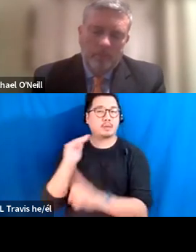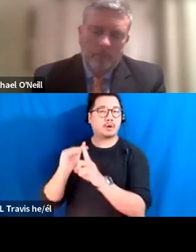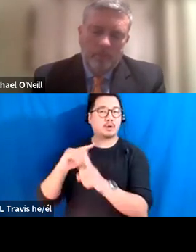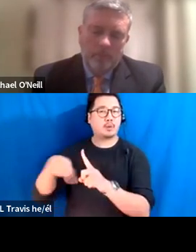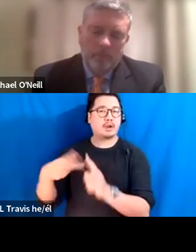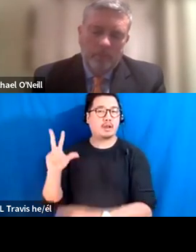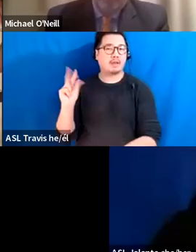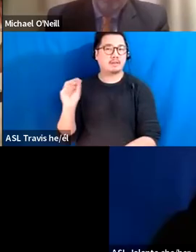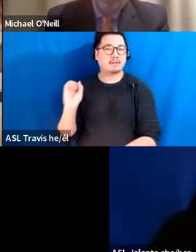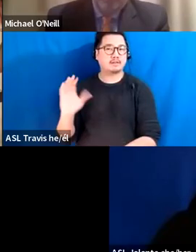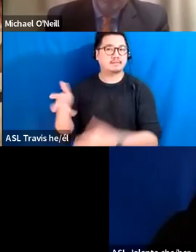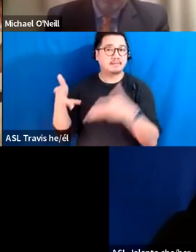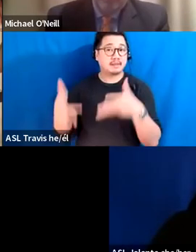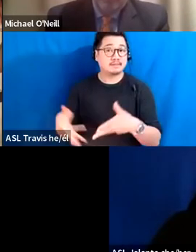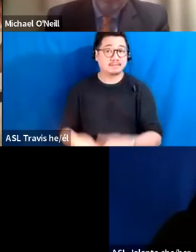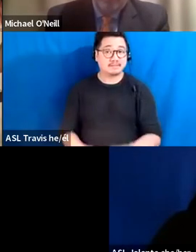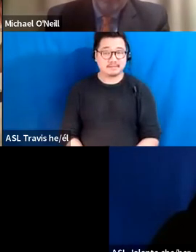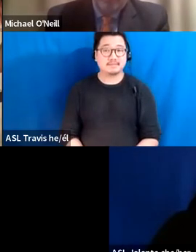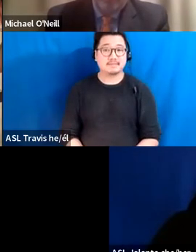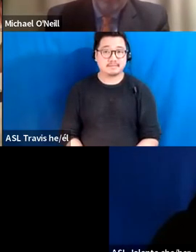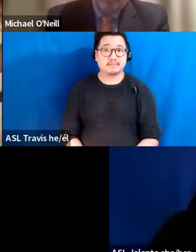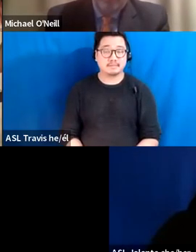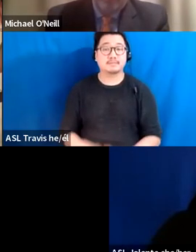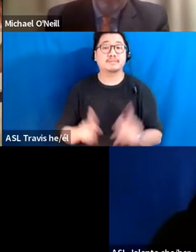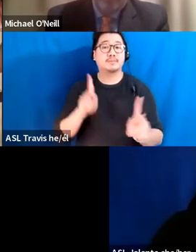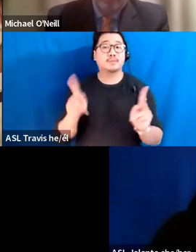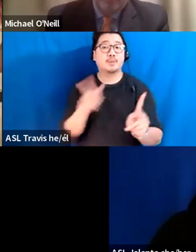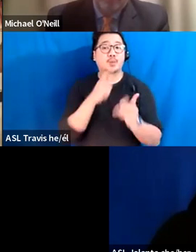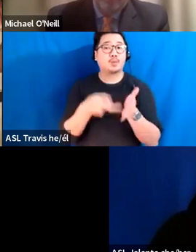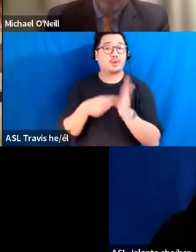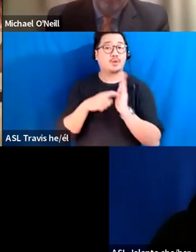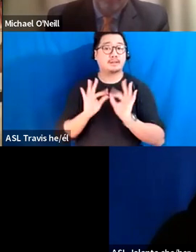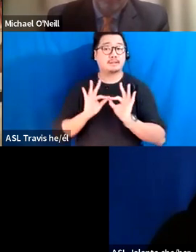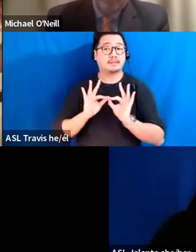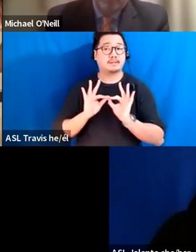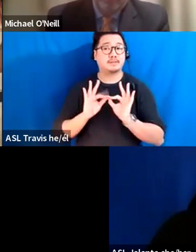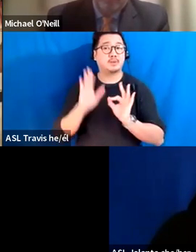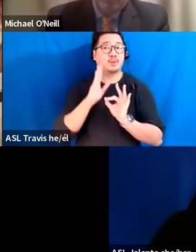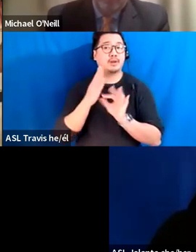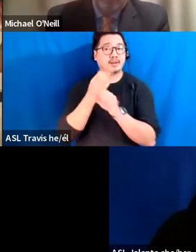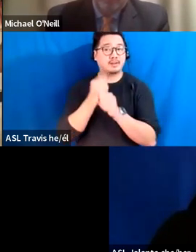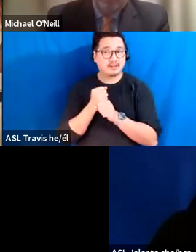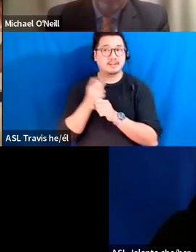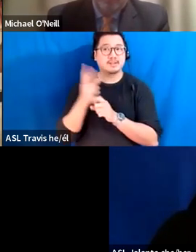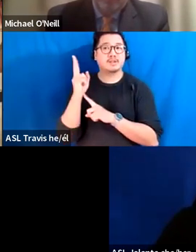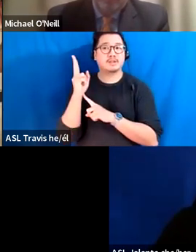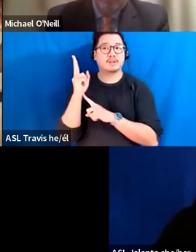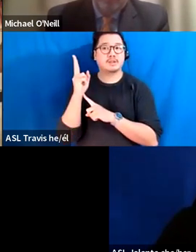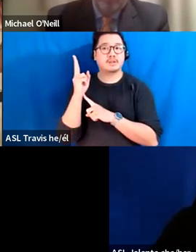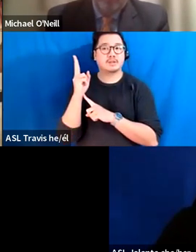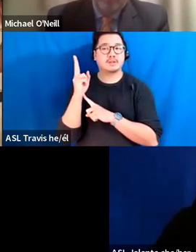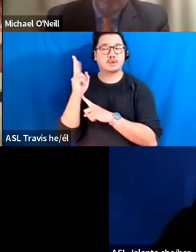seconds remaining those who require interpretation services will receive an additional two minutes